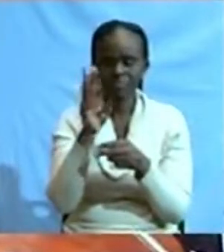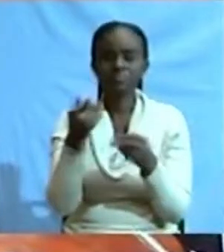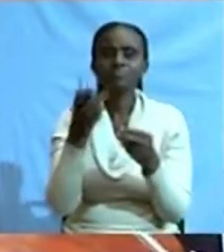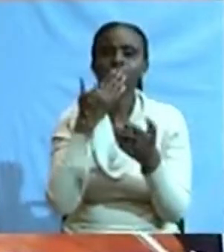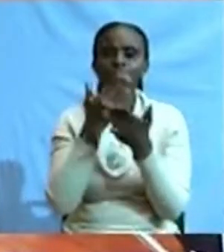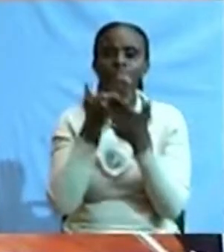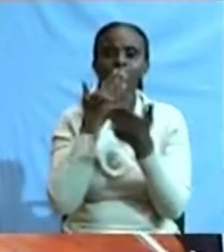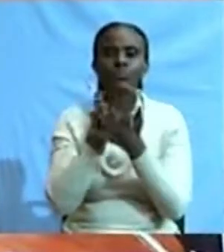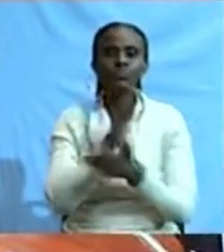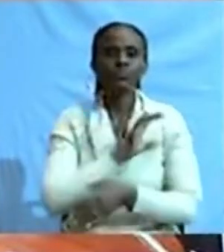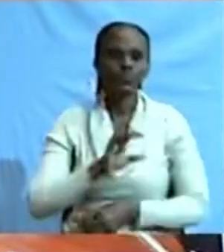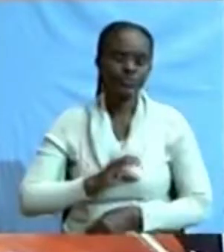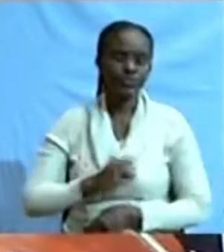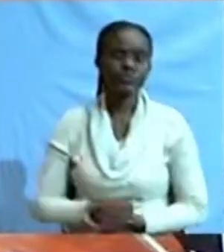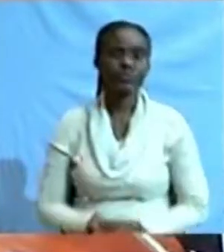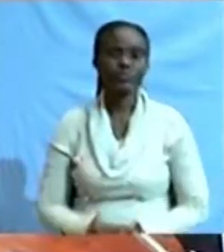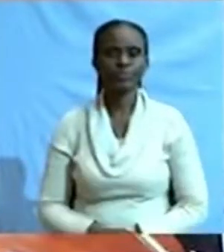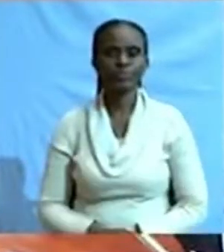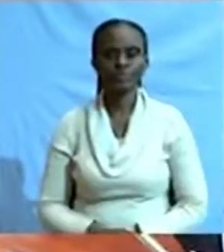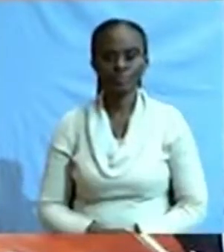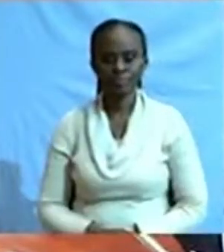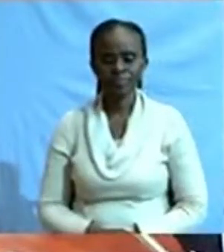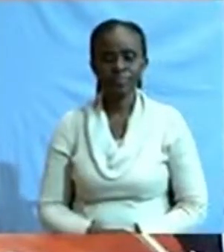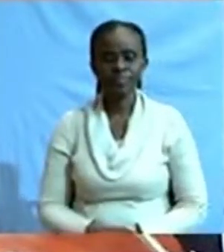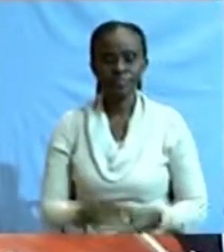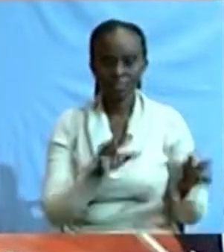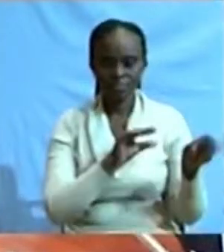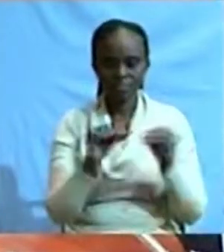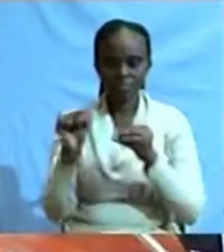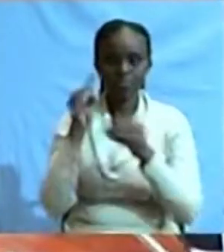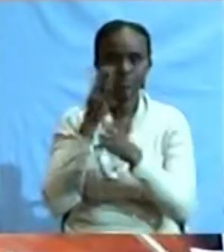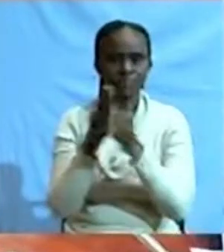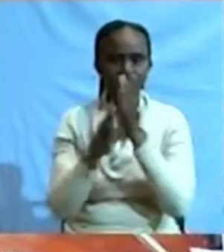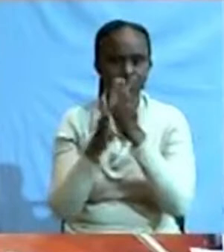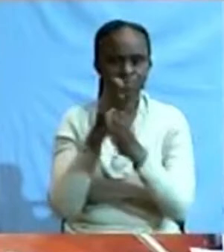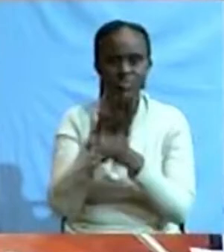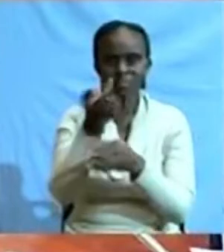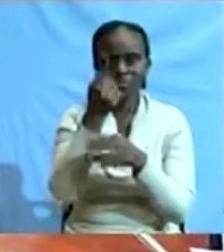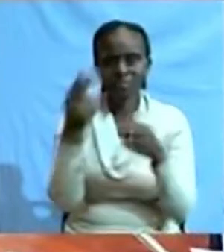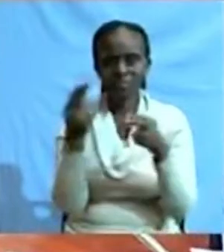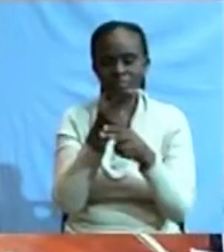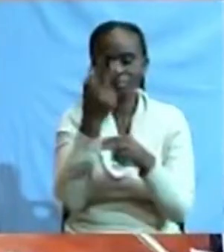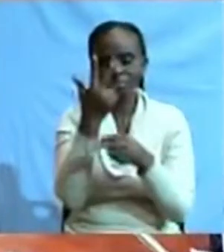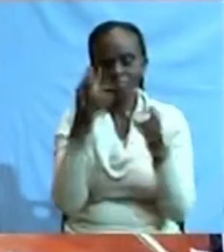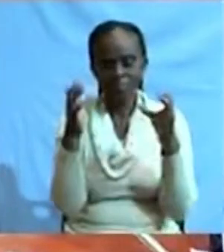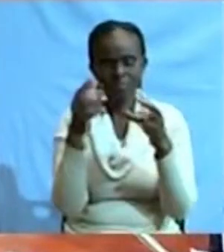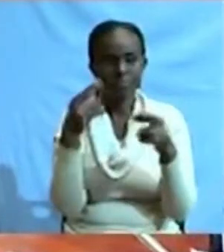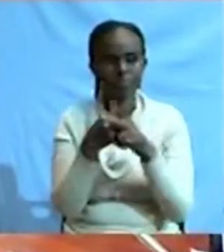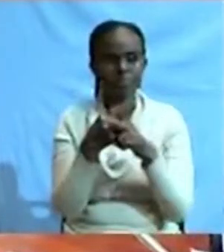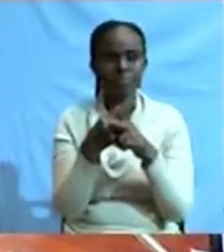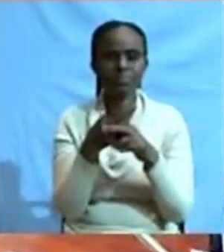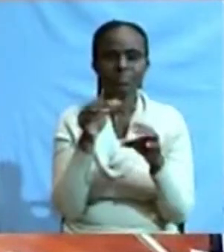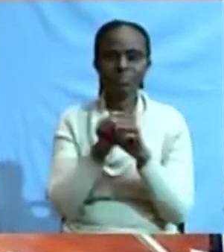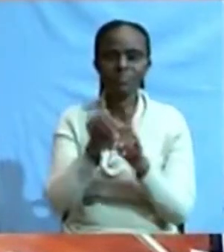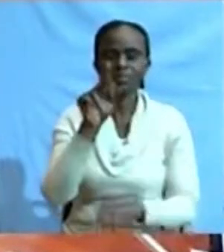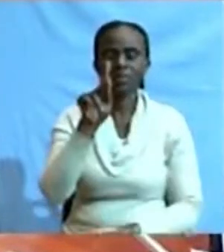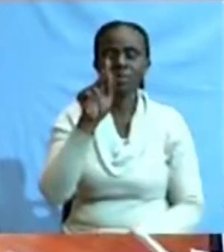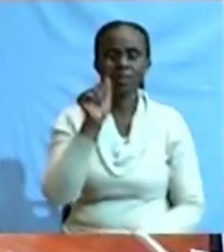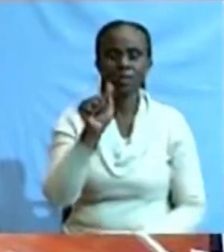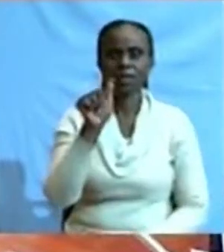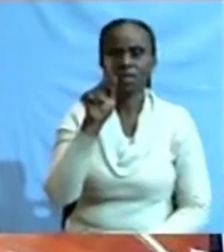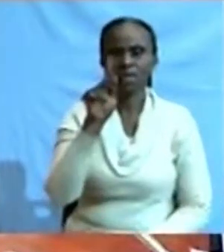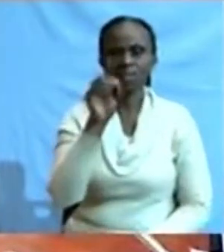reputable contractor. I'll move to construction of 1x3 classroom block at Kakoza Primary